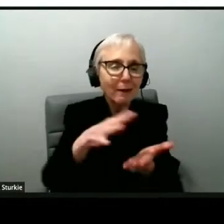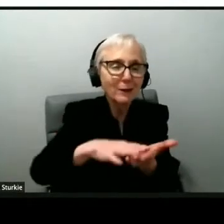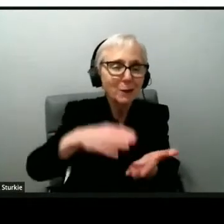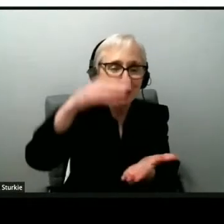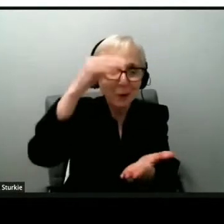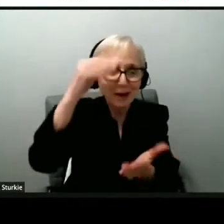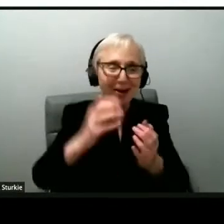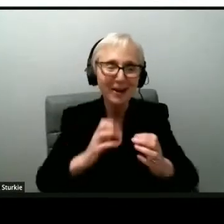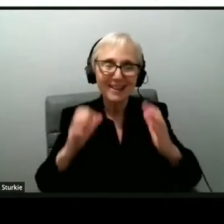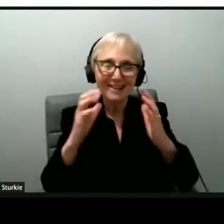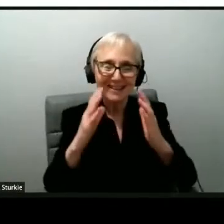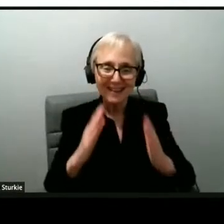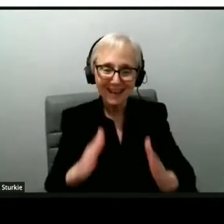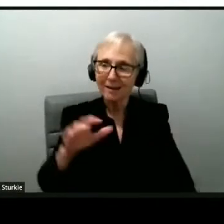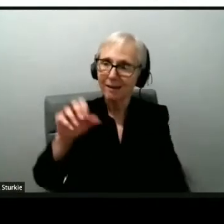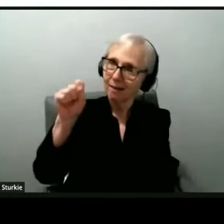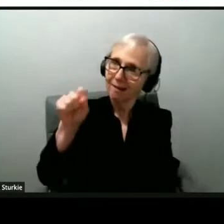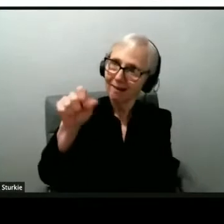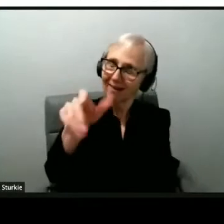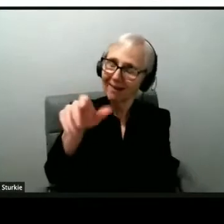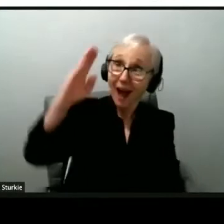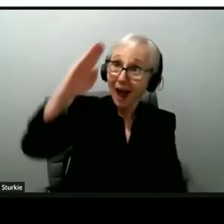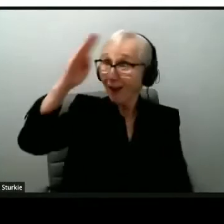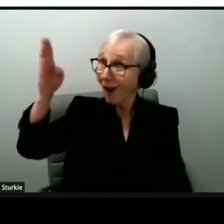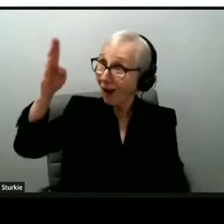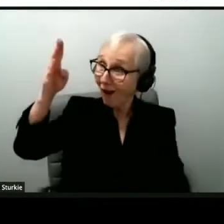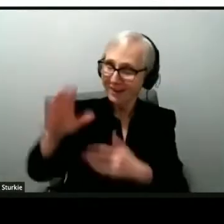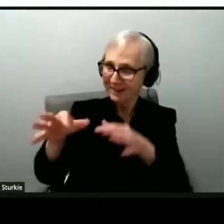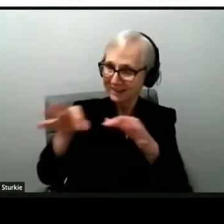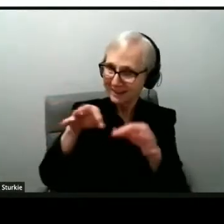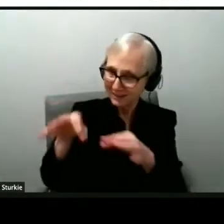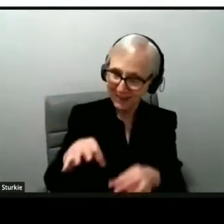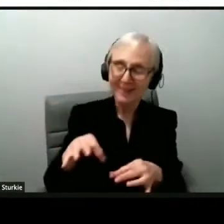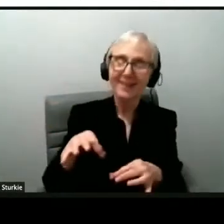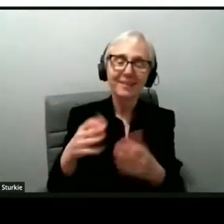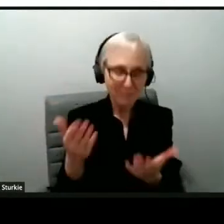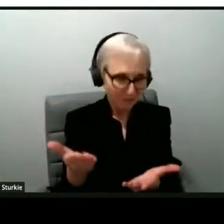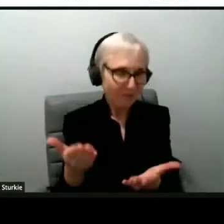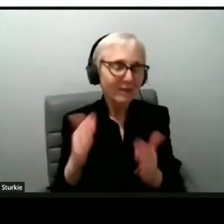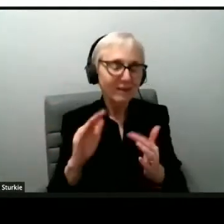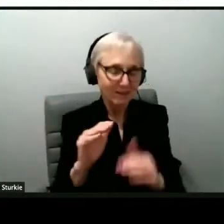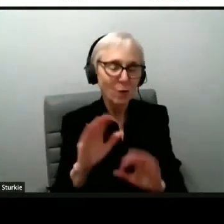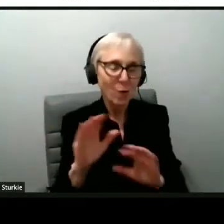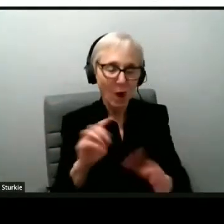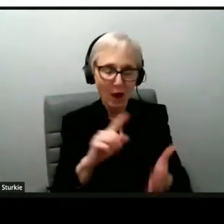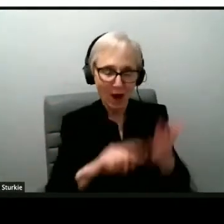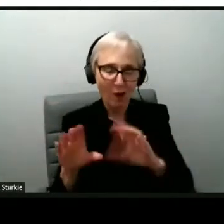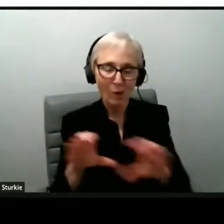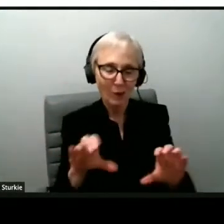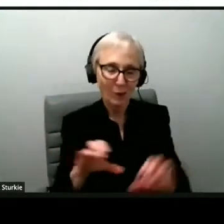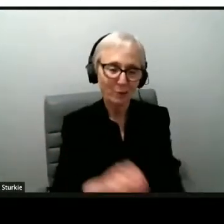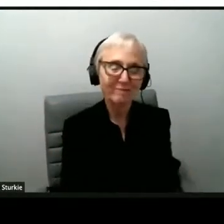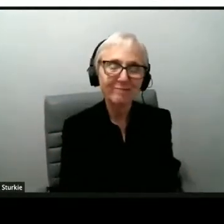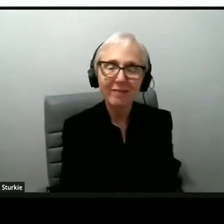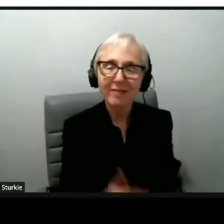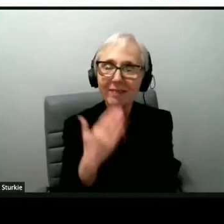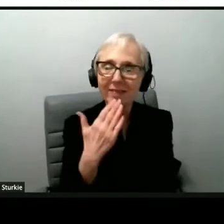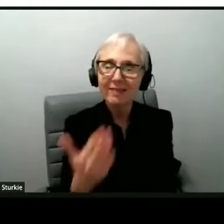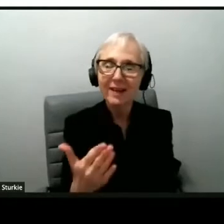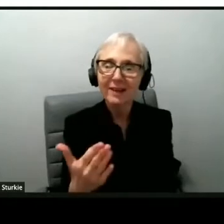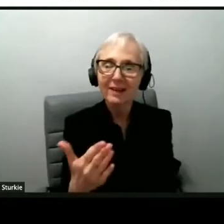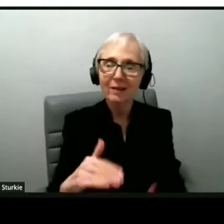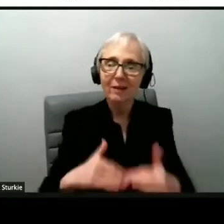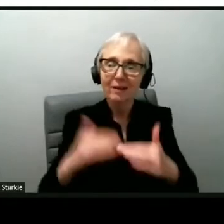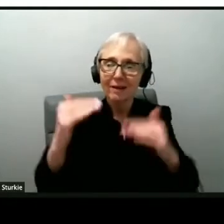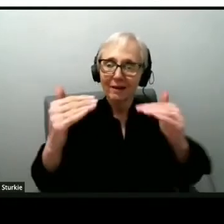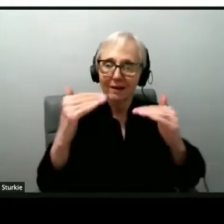candidates. We should continue doing when elected. Thank you. Thank you. And the next person